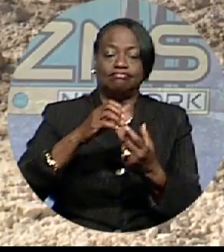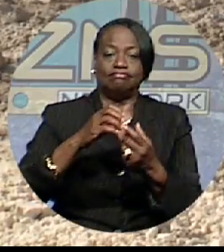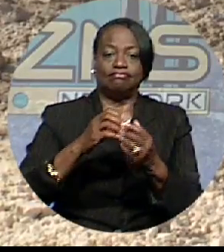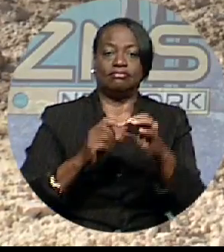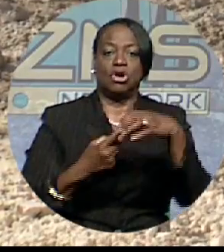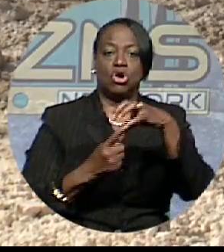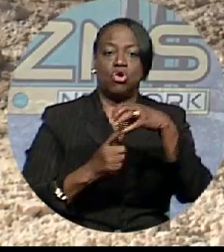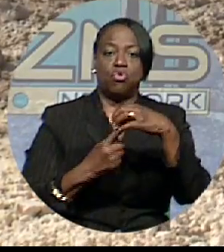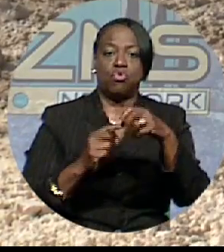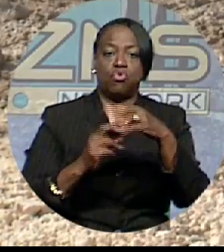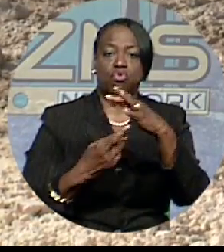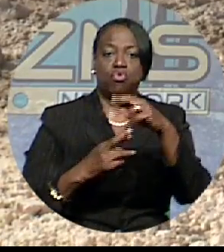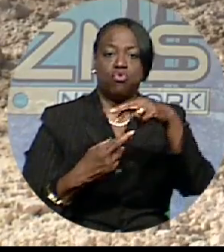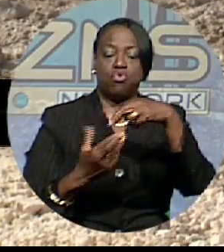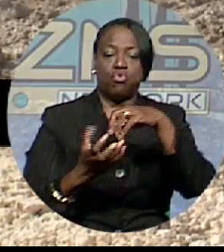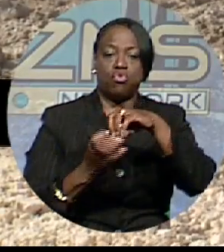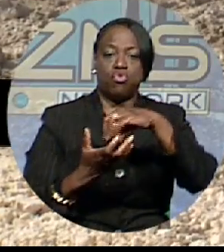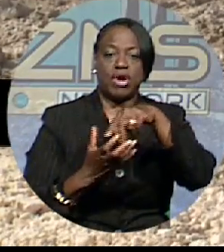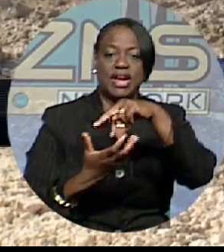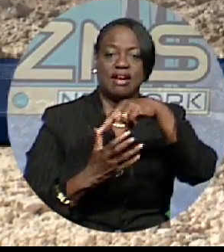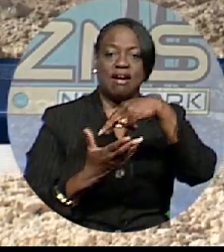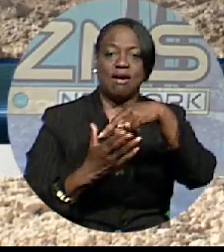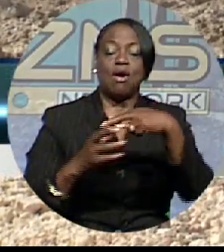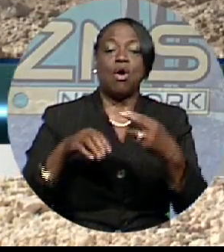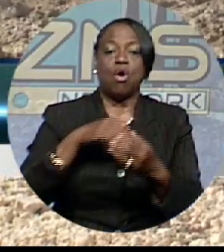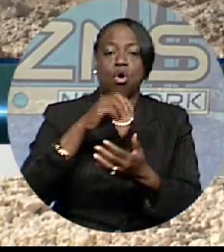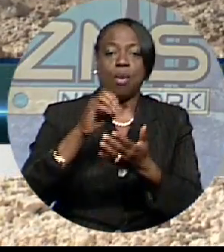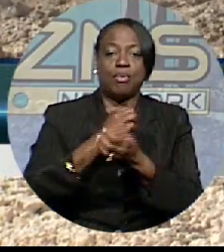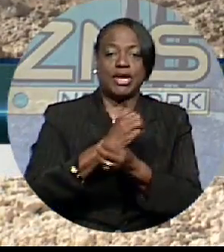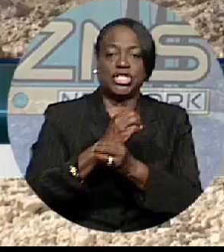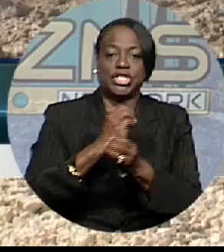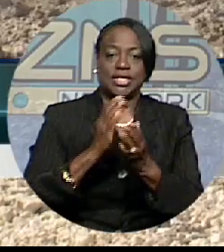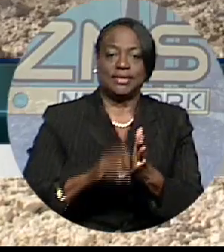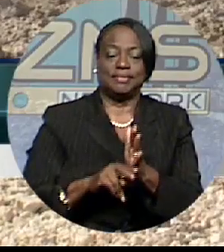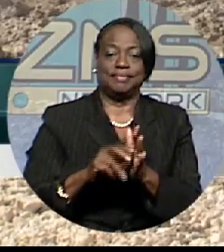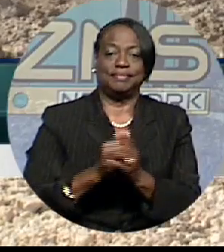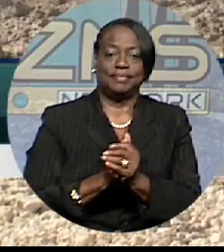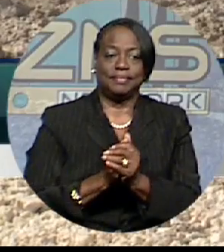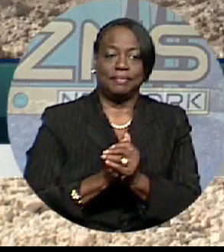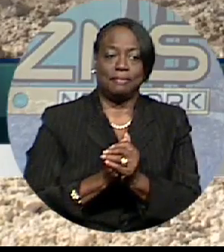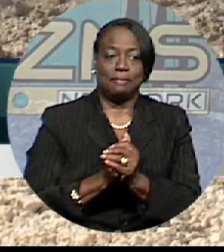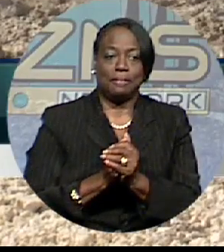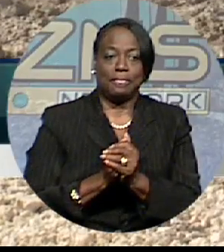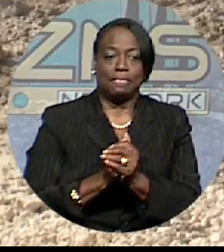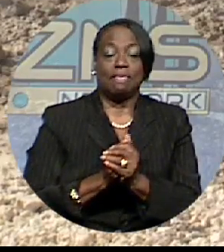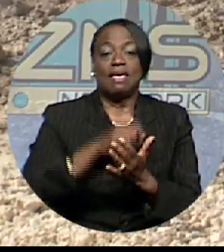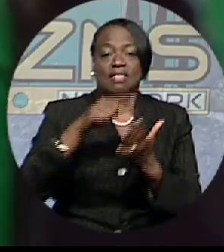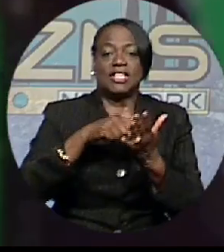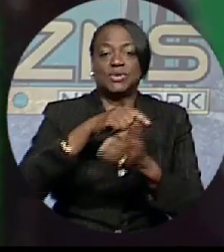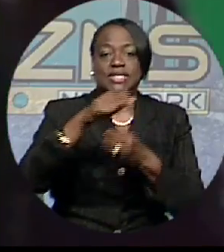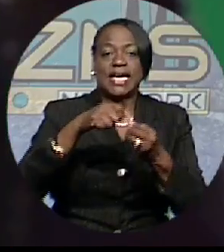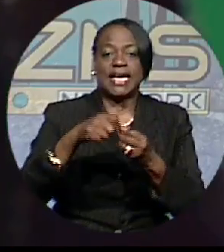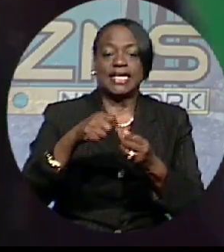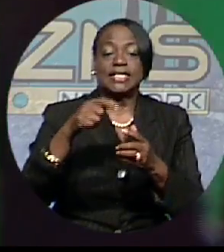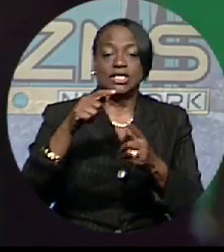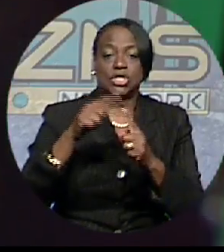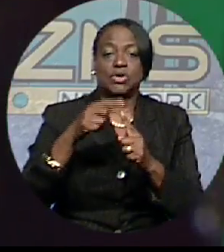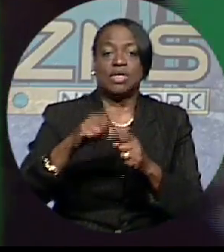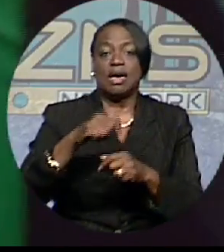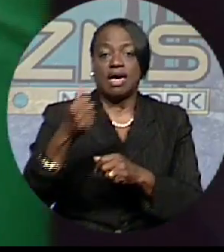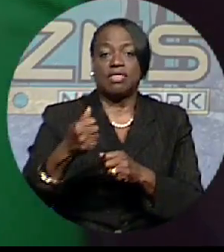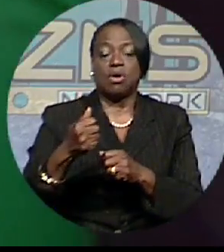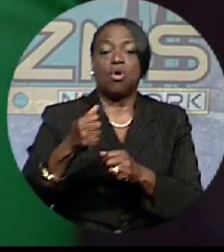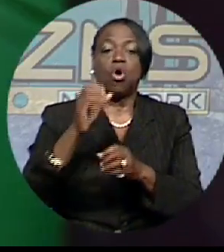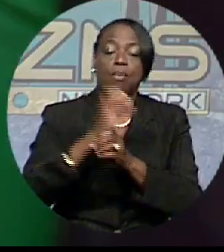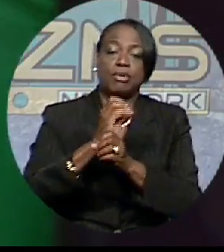overall redevelopment is the construction of a new facility, a facility officials say that will tie in to the existing operations. We've had